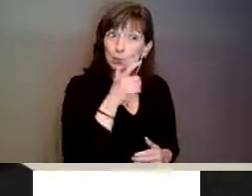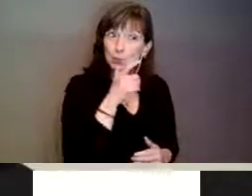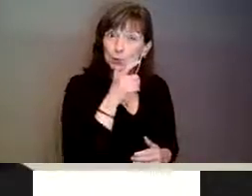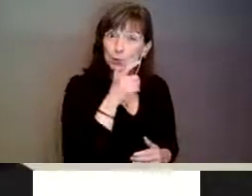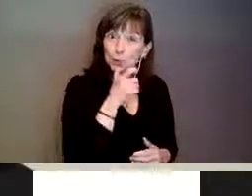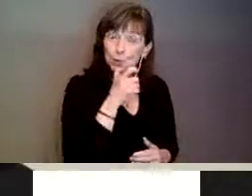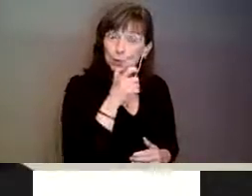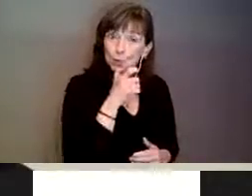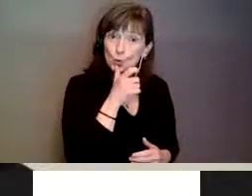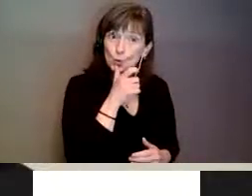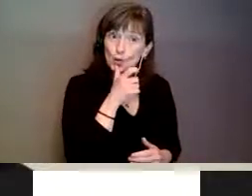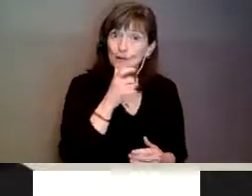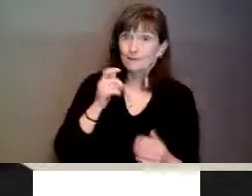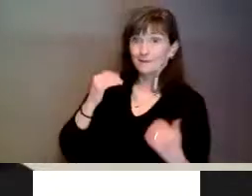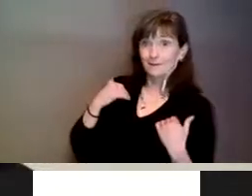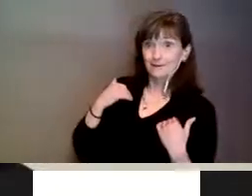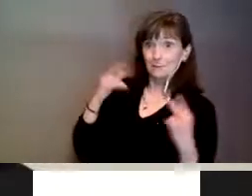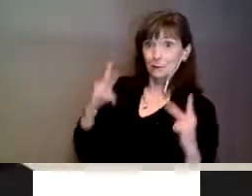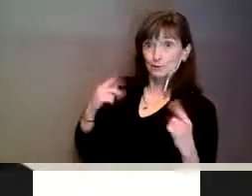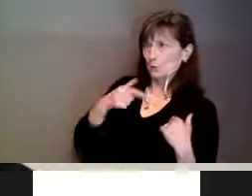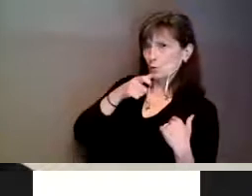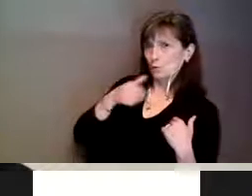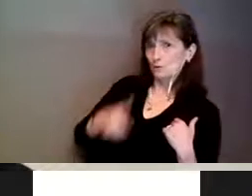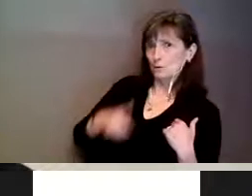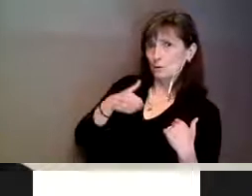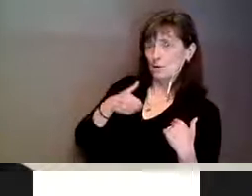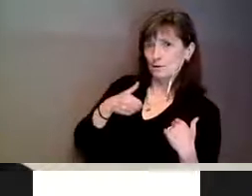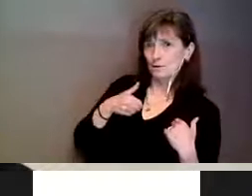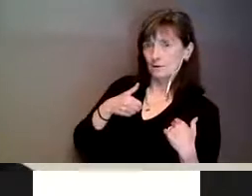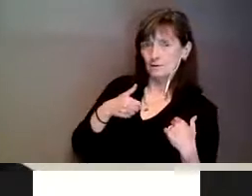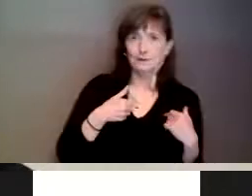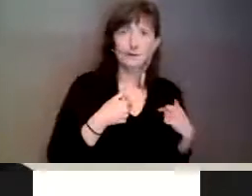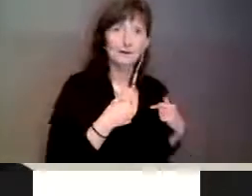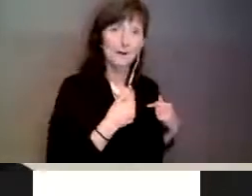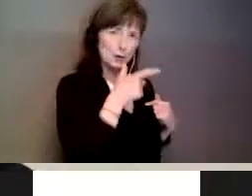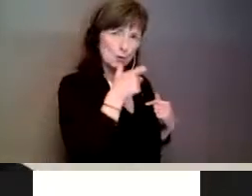is being hurt? Who is the person who is hurting them?